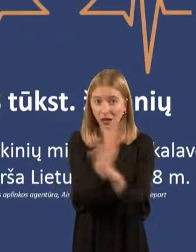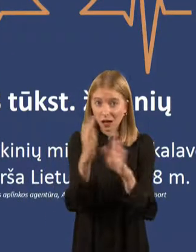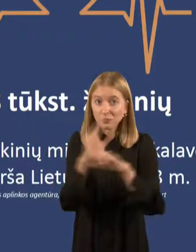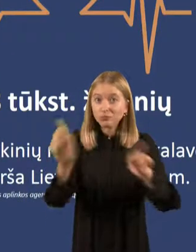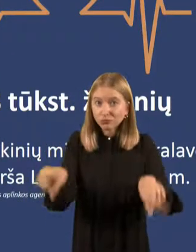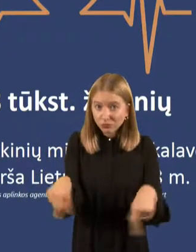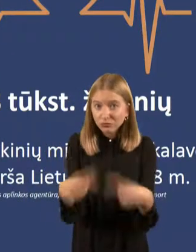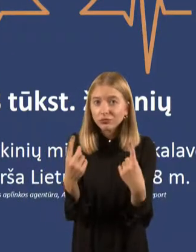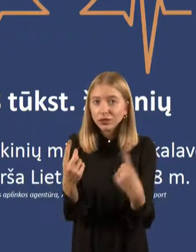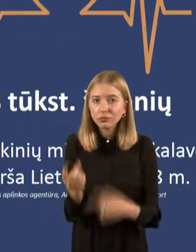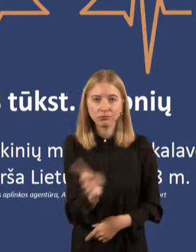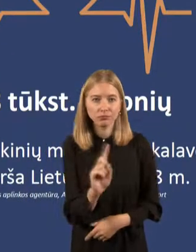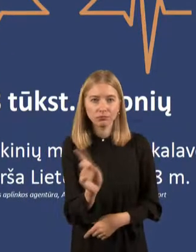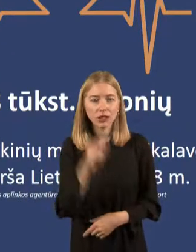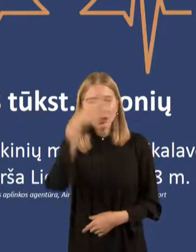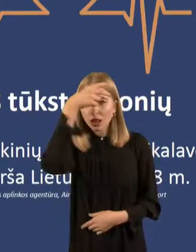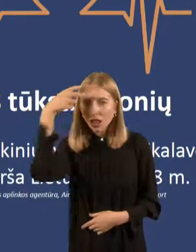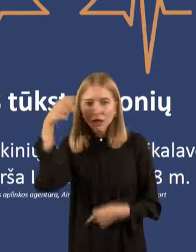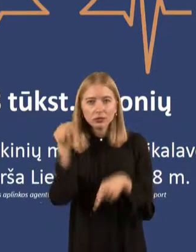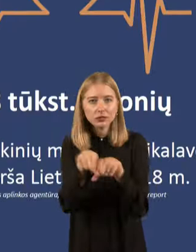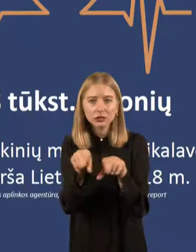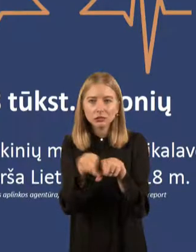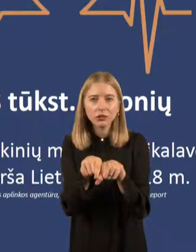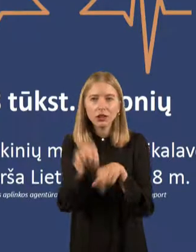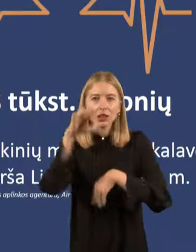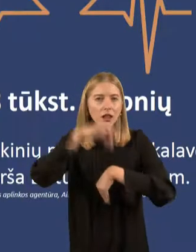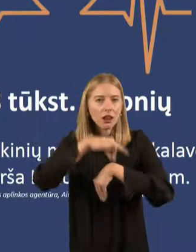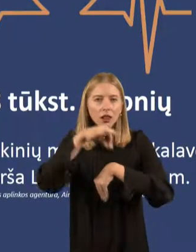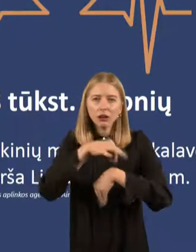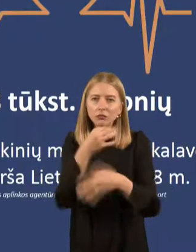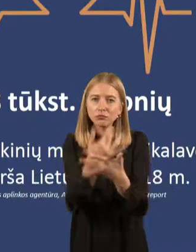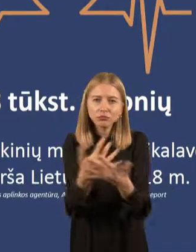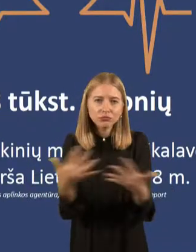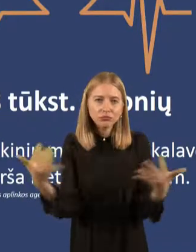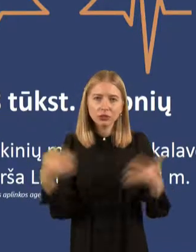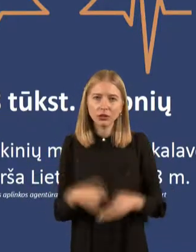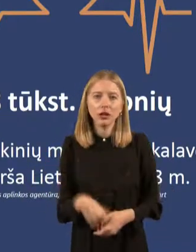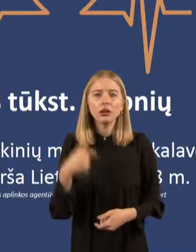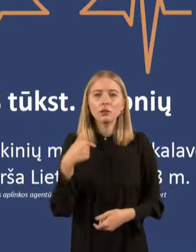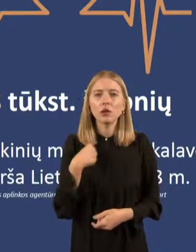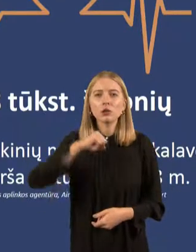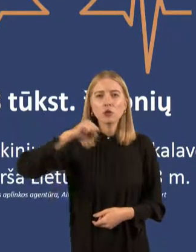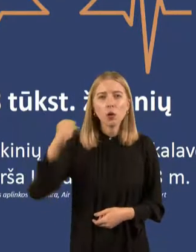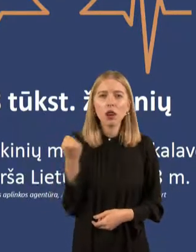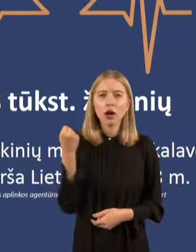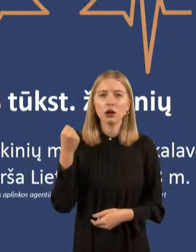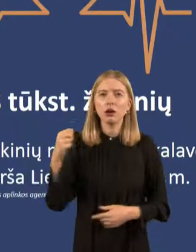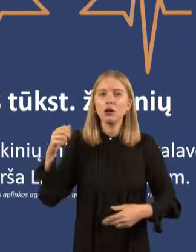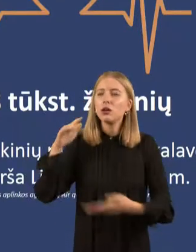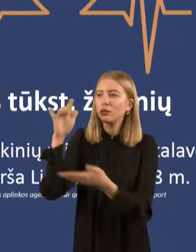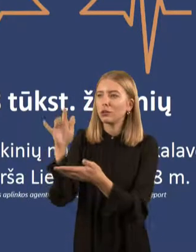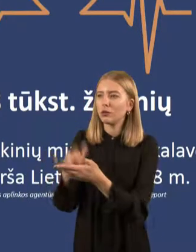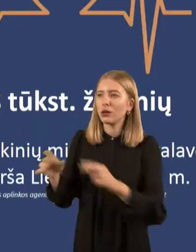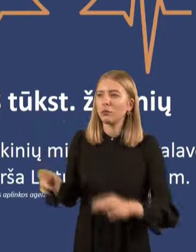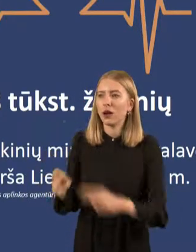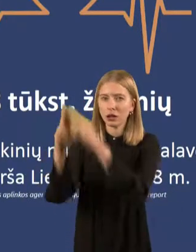Environment protection means not only in protection of nature.